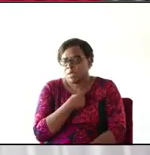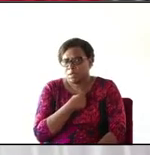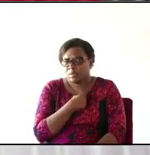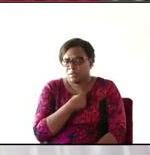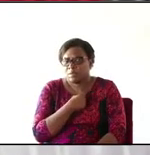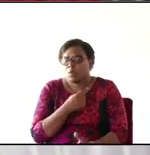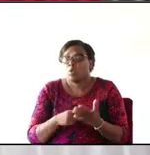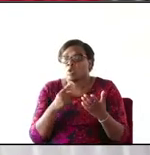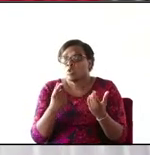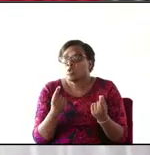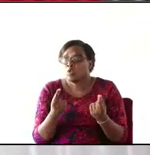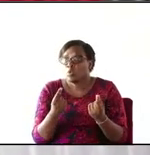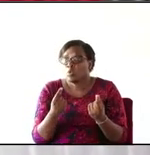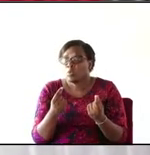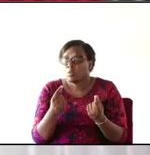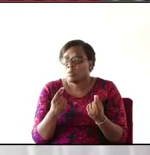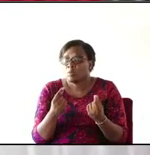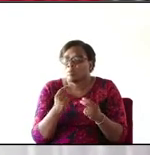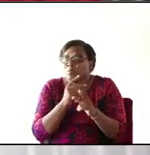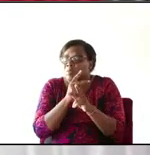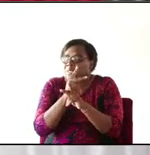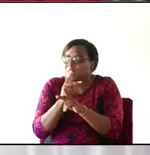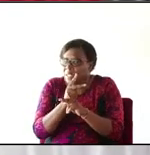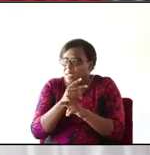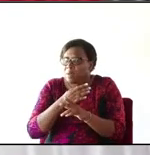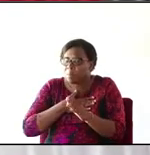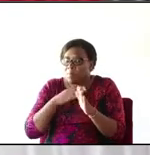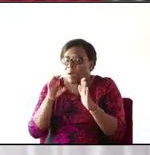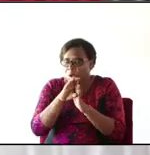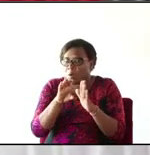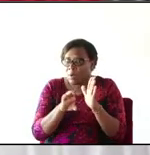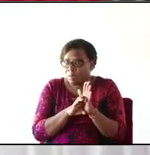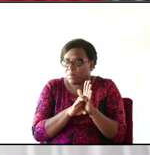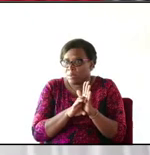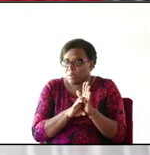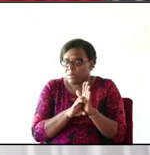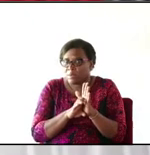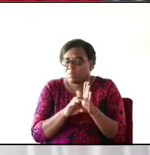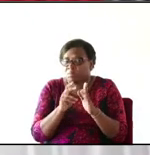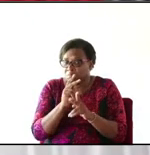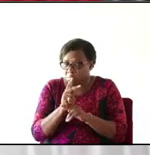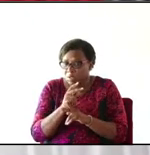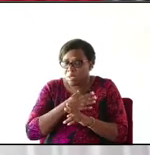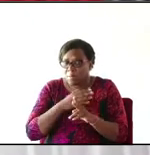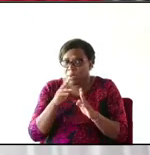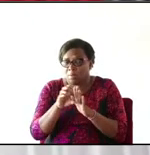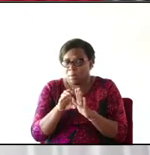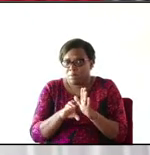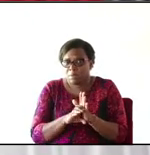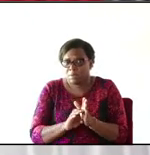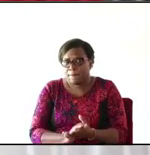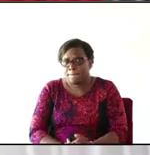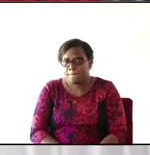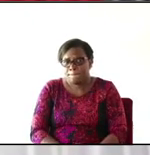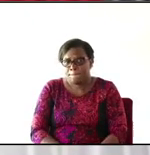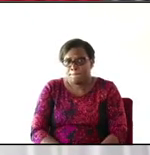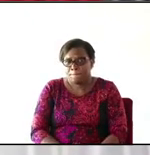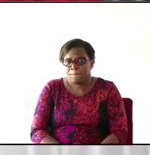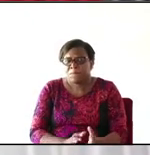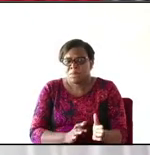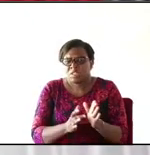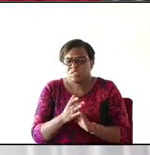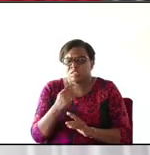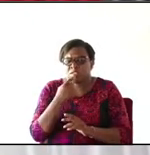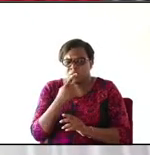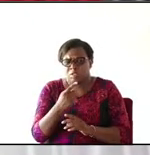what will you do? You will keep my commandments. You will keep my commandments. Jesus said to